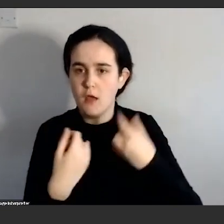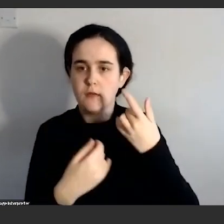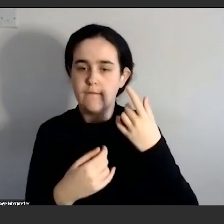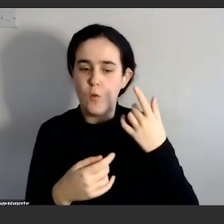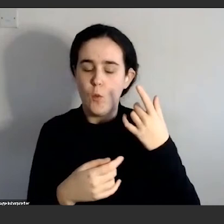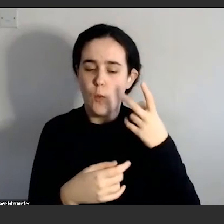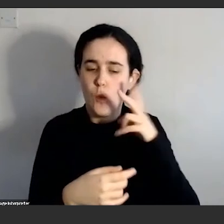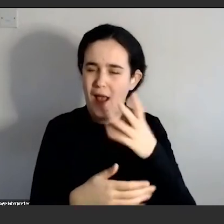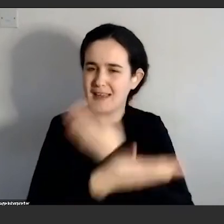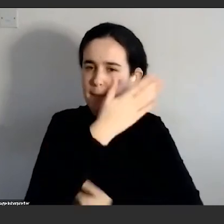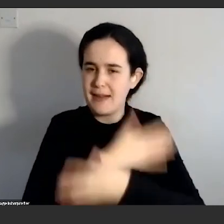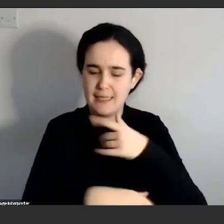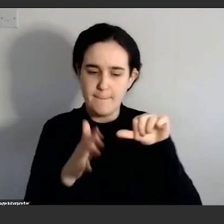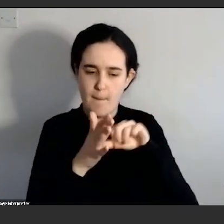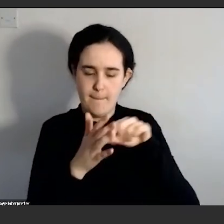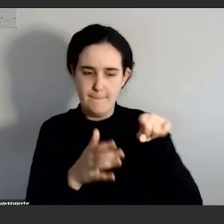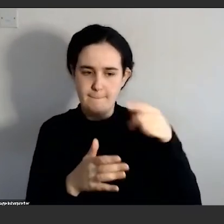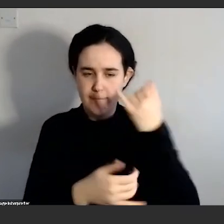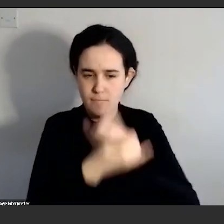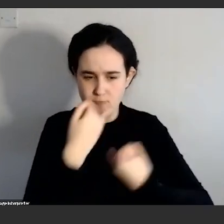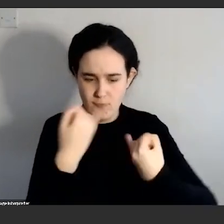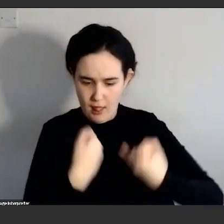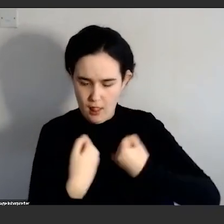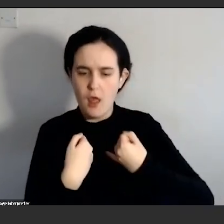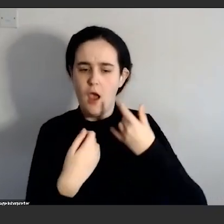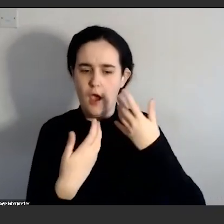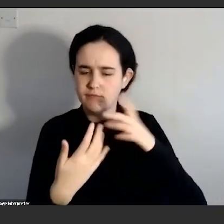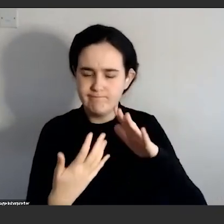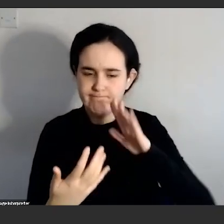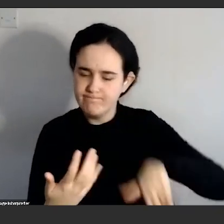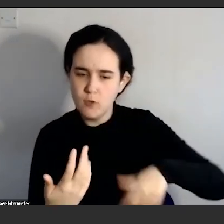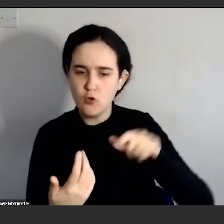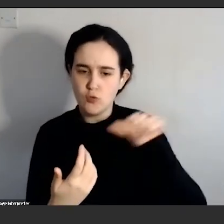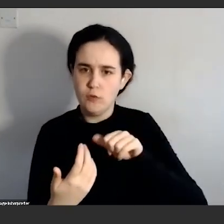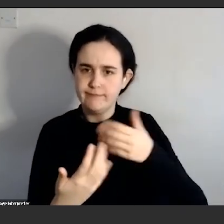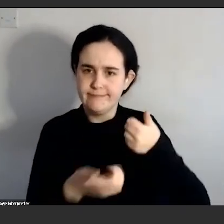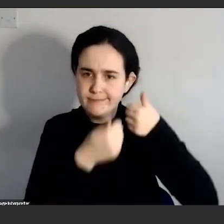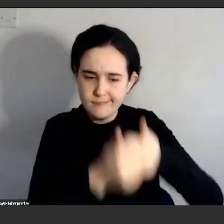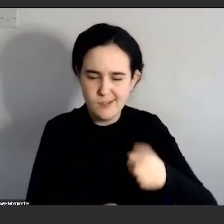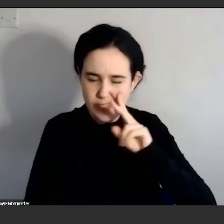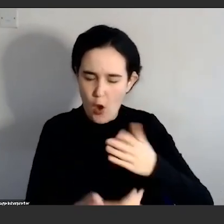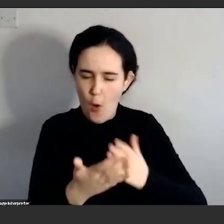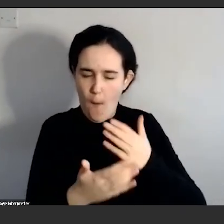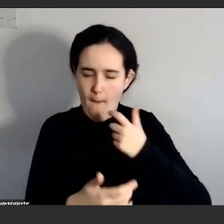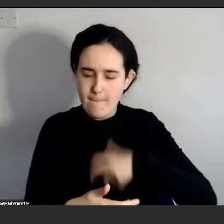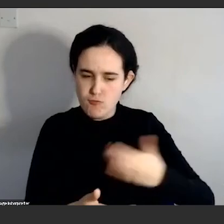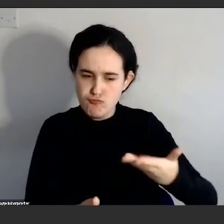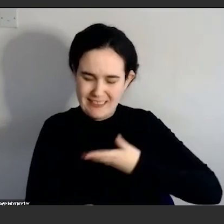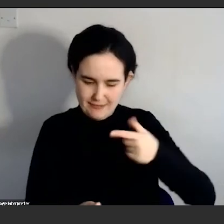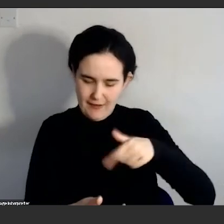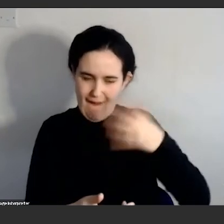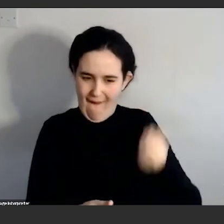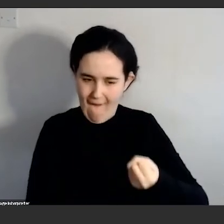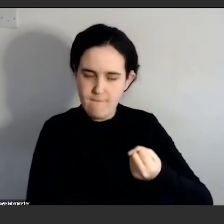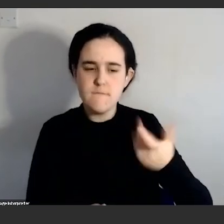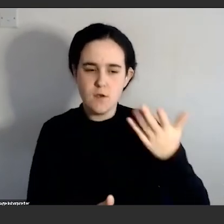impairment, giving them a book will not necessarily help. We need to be much more creative, and